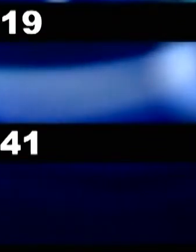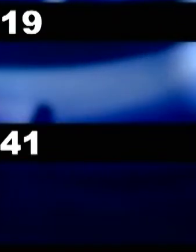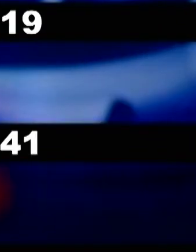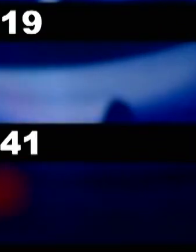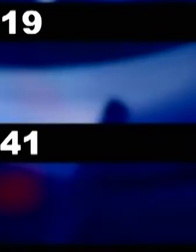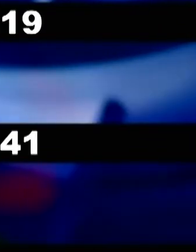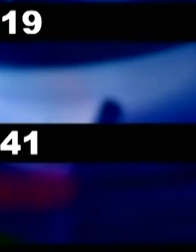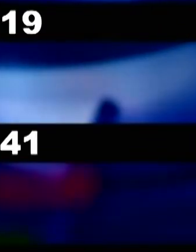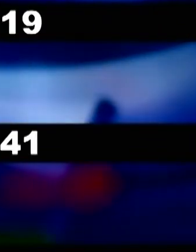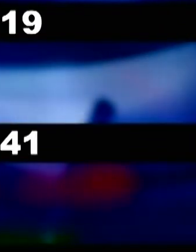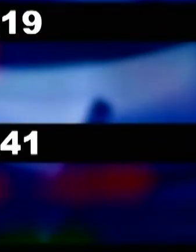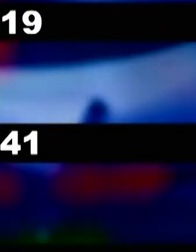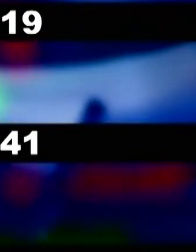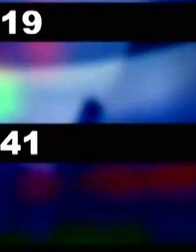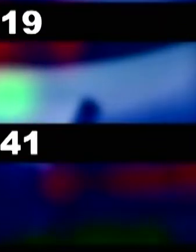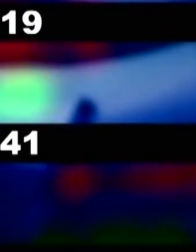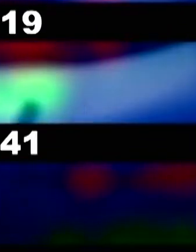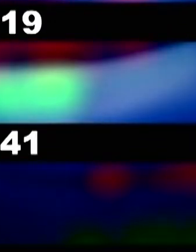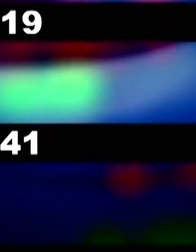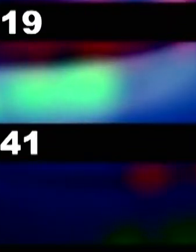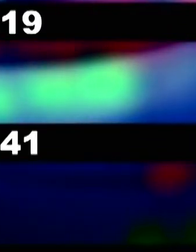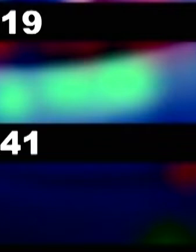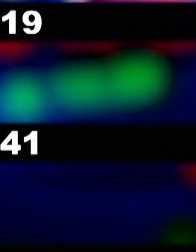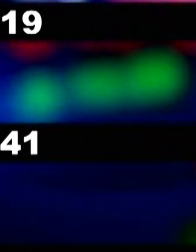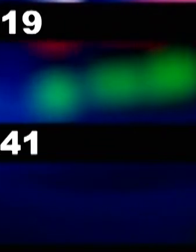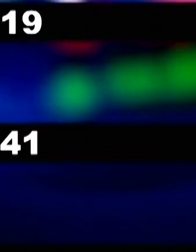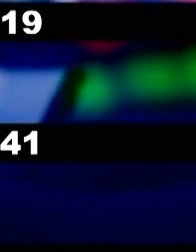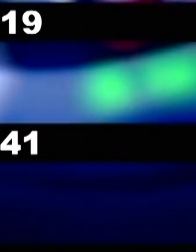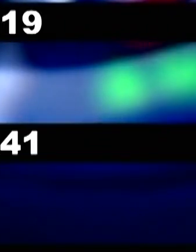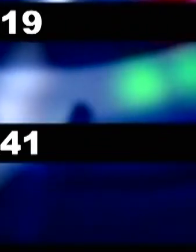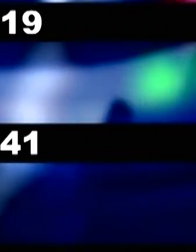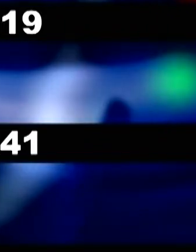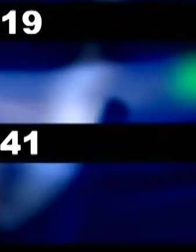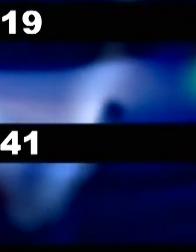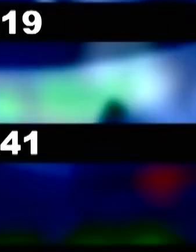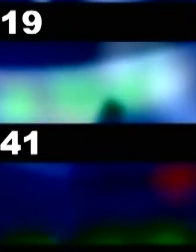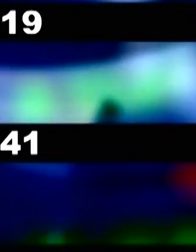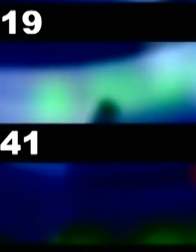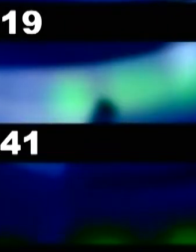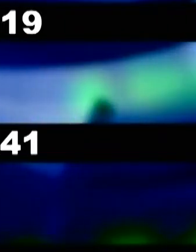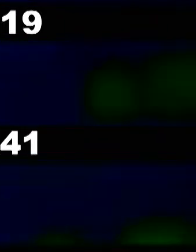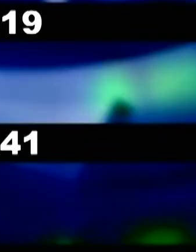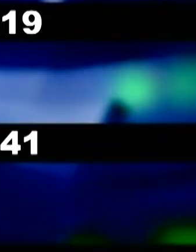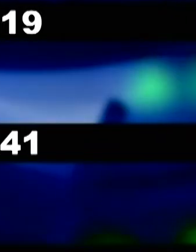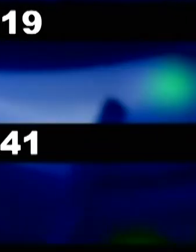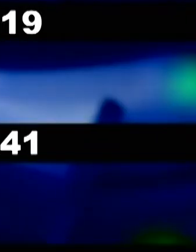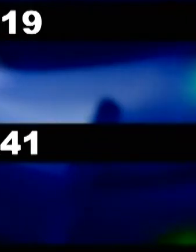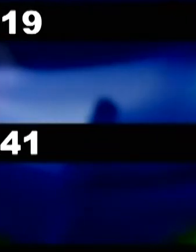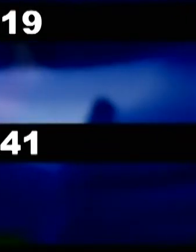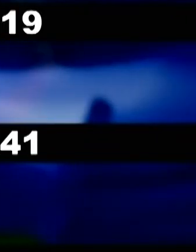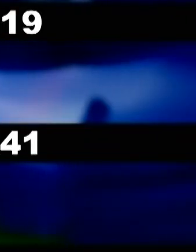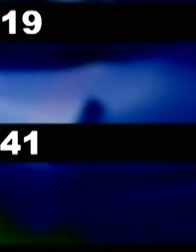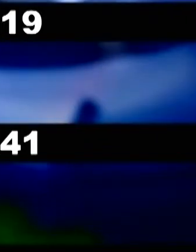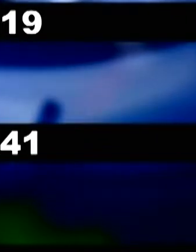Barbados, Epley Caribbean Property Fund SCC Development Fund was the volume leader, trading